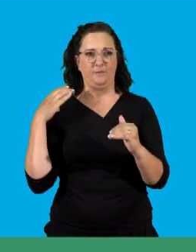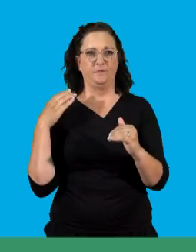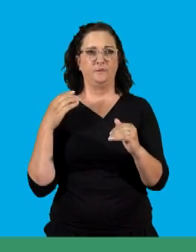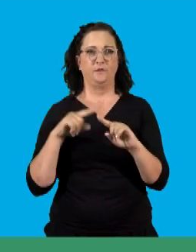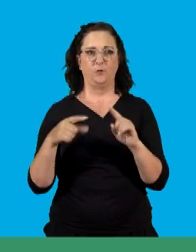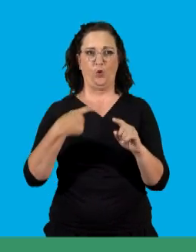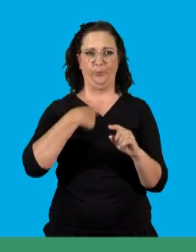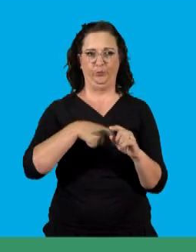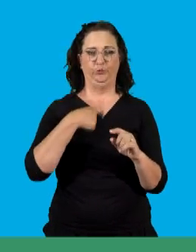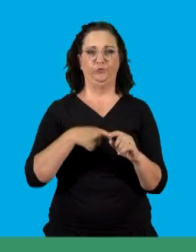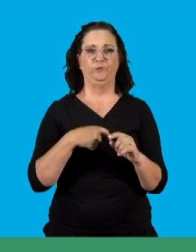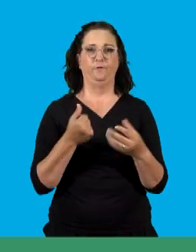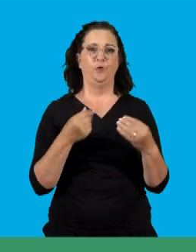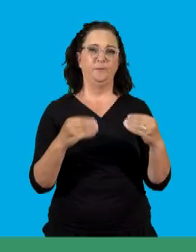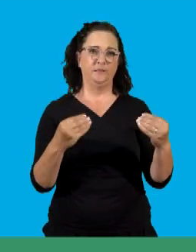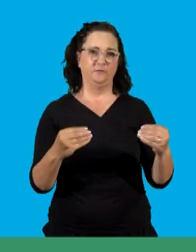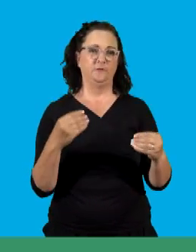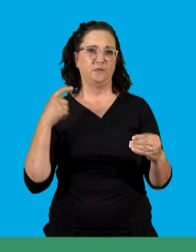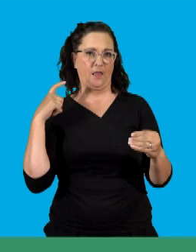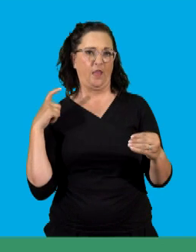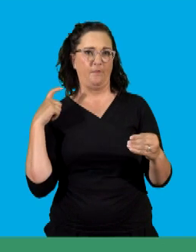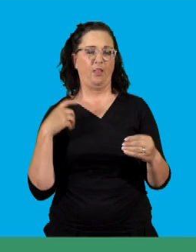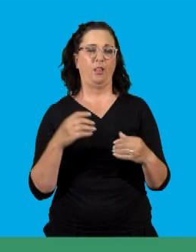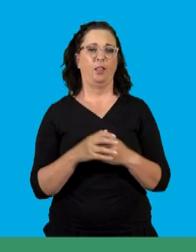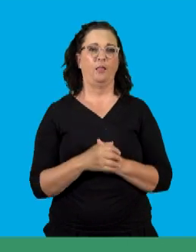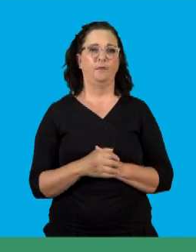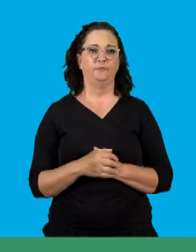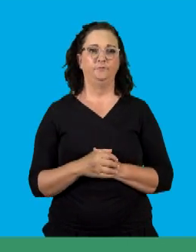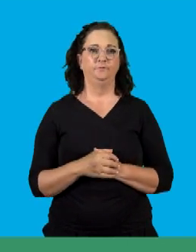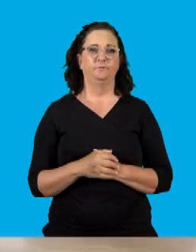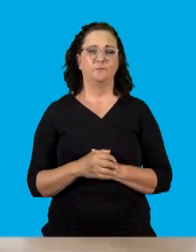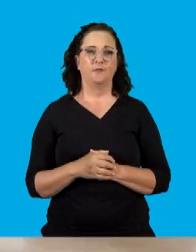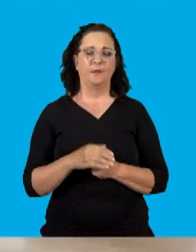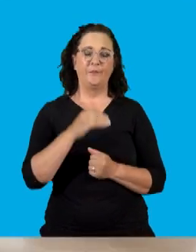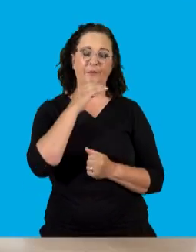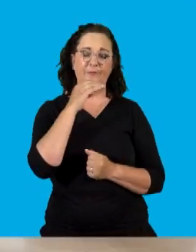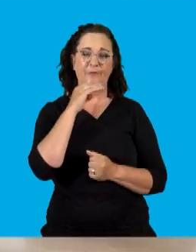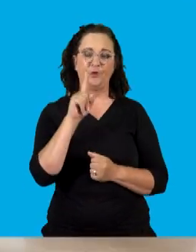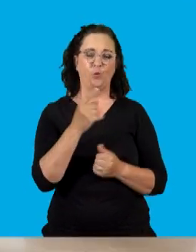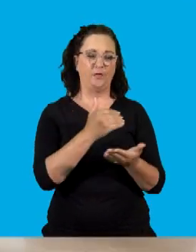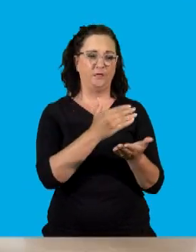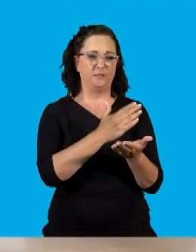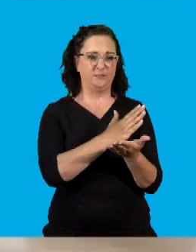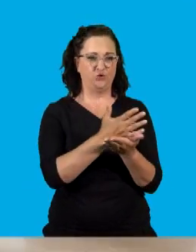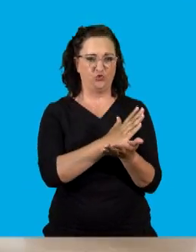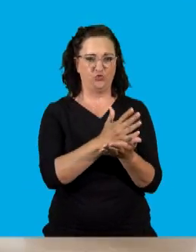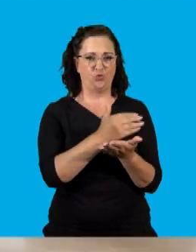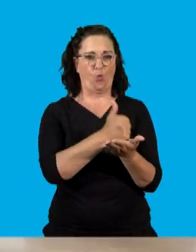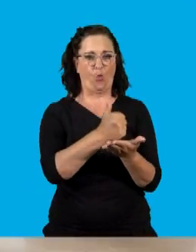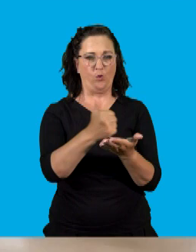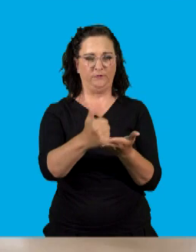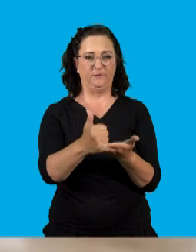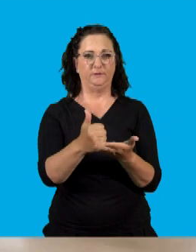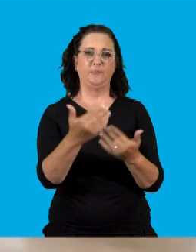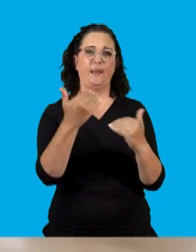debts of the business. So what does this entail? It simply means that When they say shareholders have limited liability,